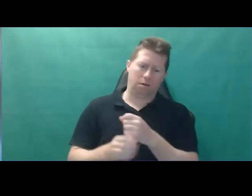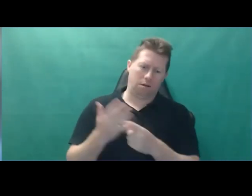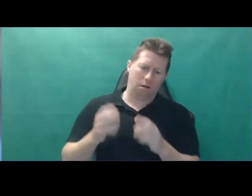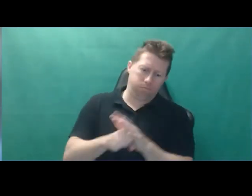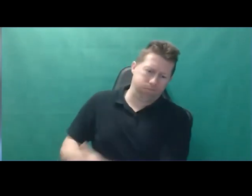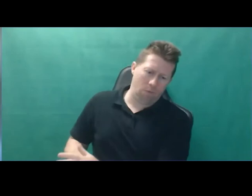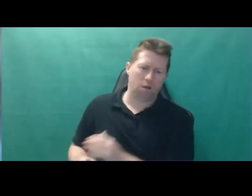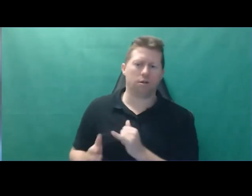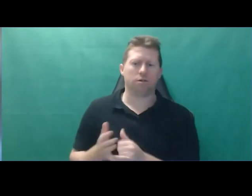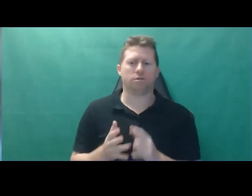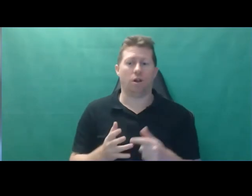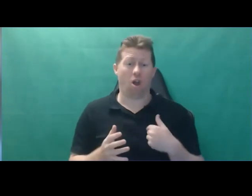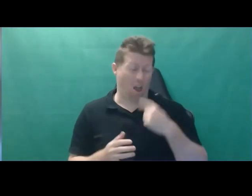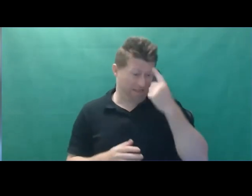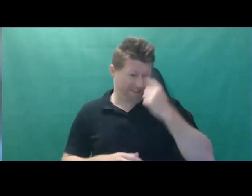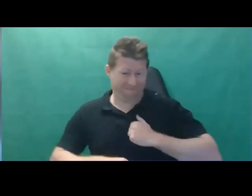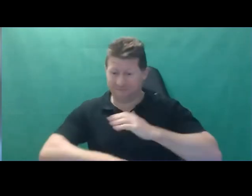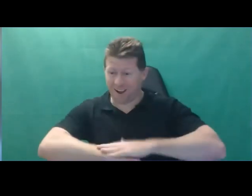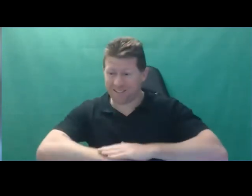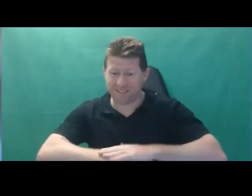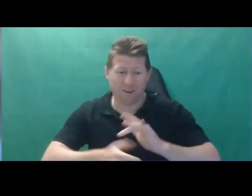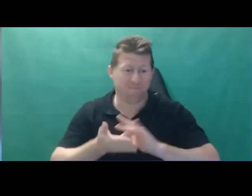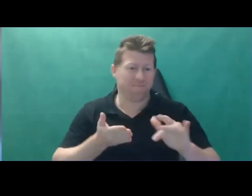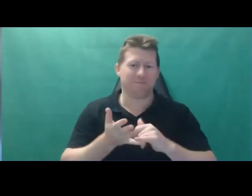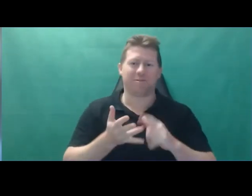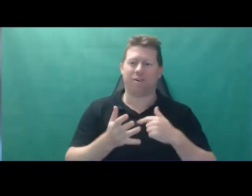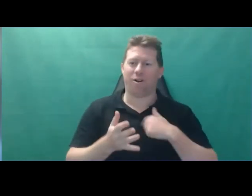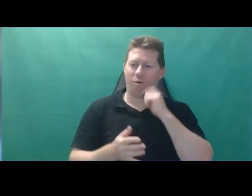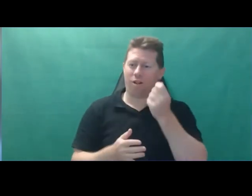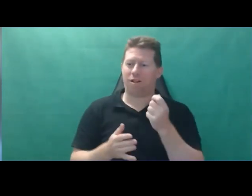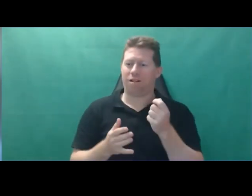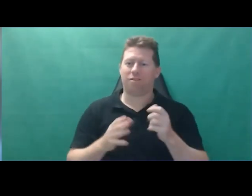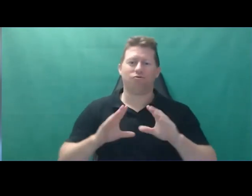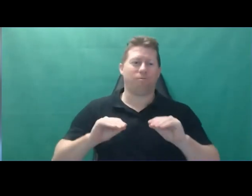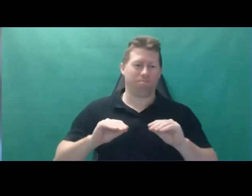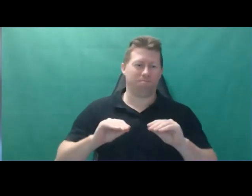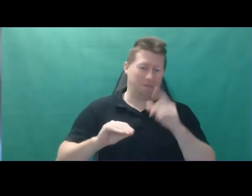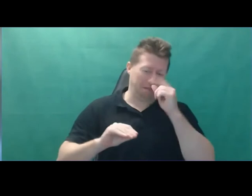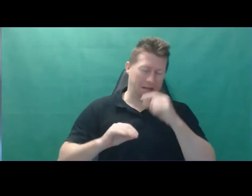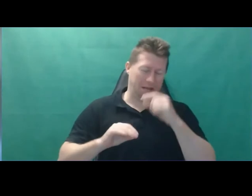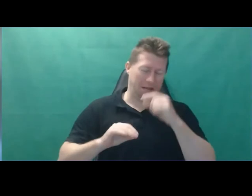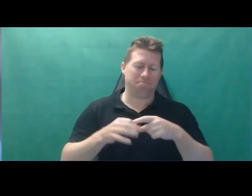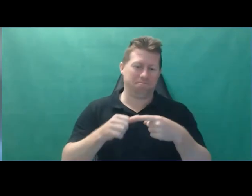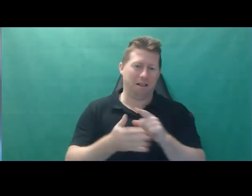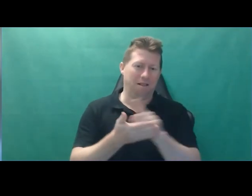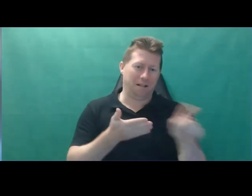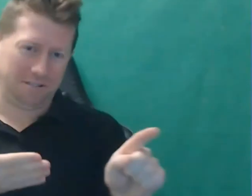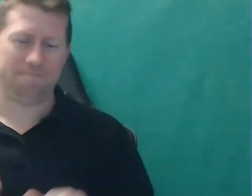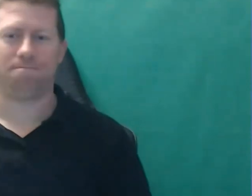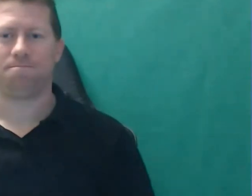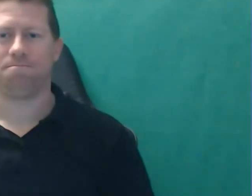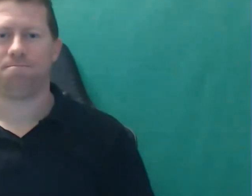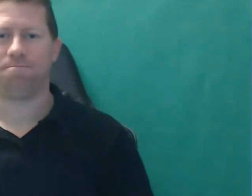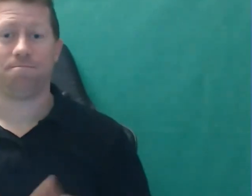I've pretty much run out of time so I won't say any more than that. Maybe we'll get to it in the Q&A. So thank you for that. Thanks so much